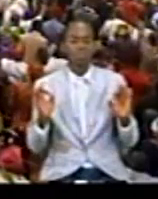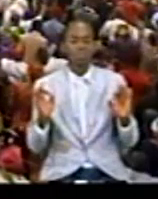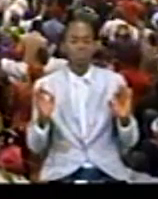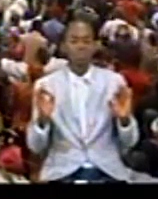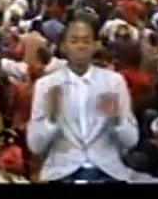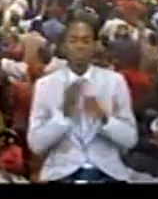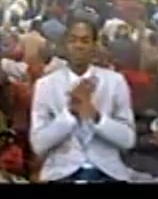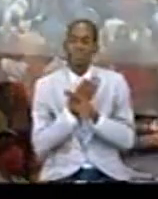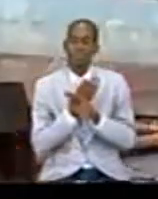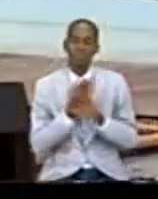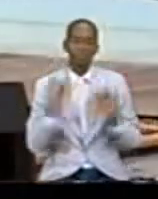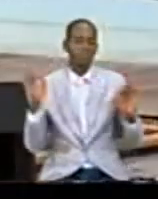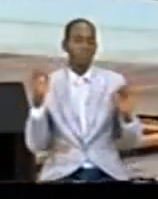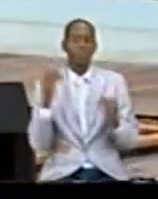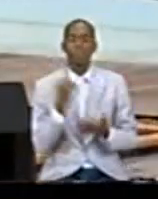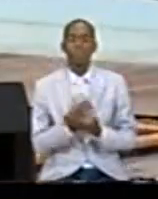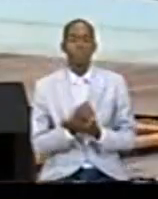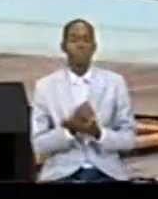Free.